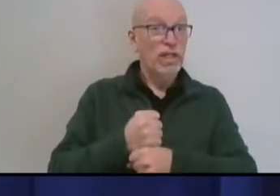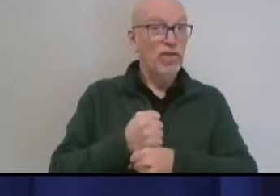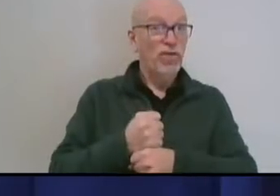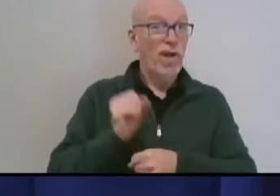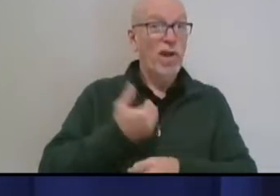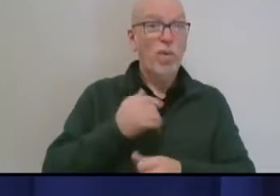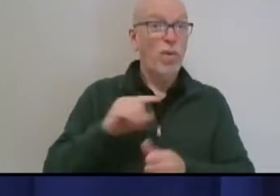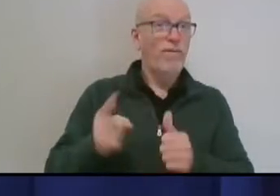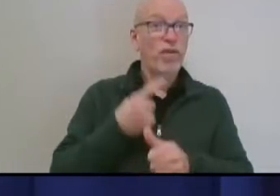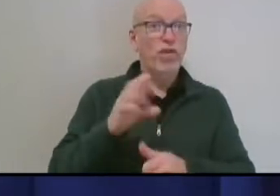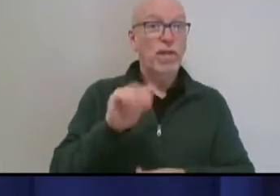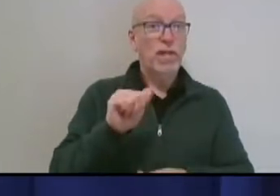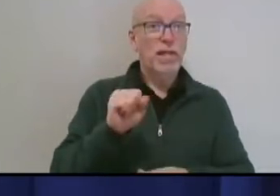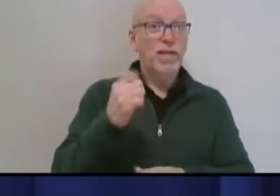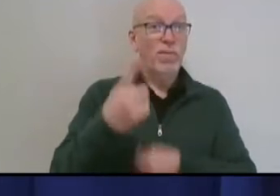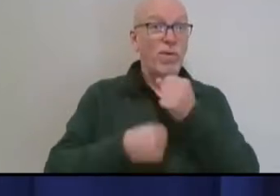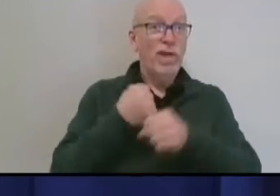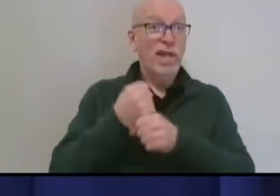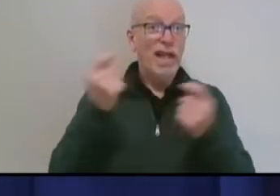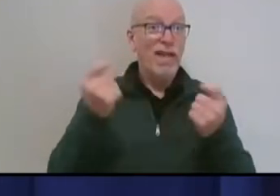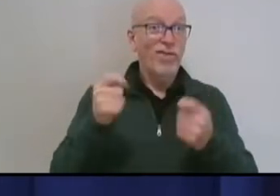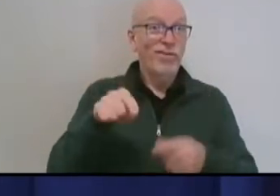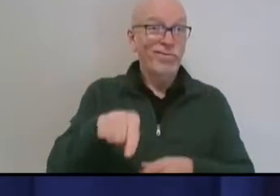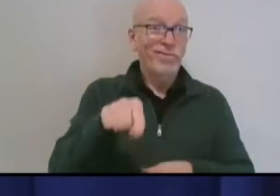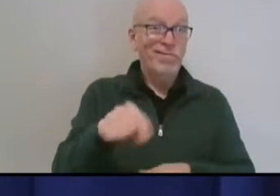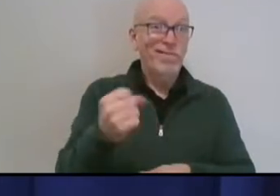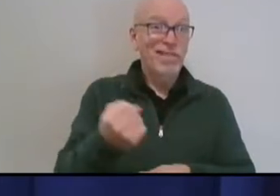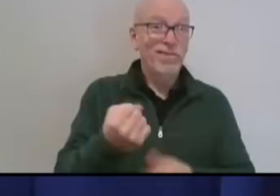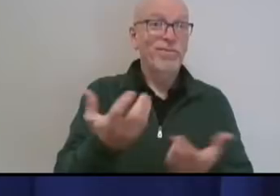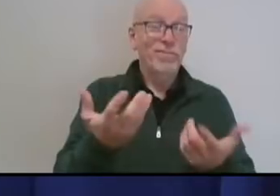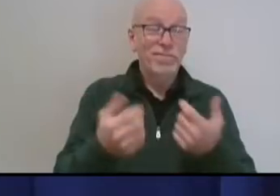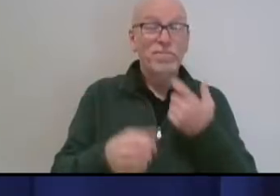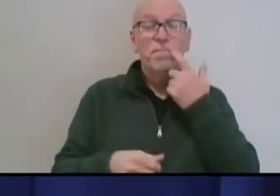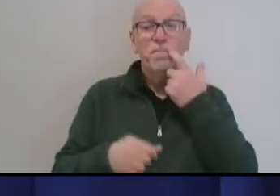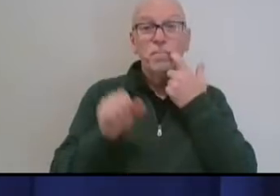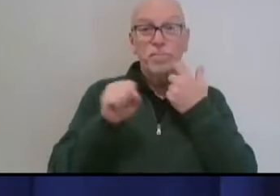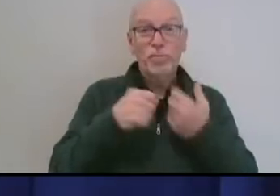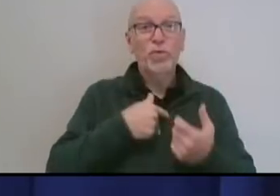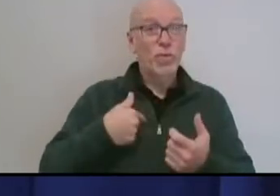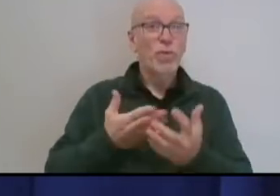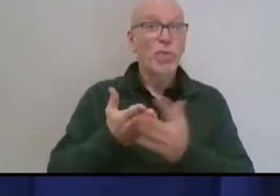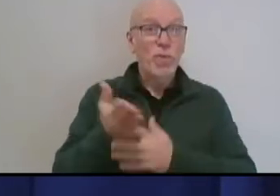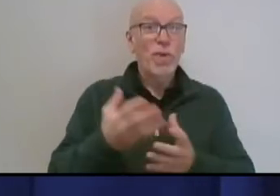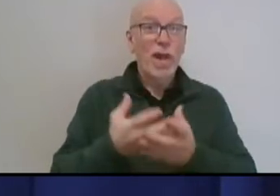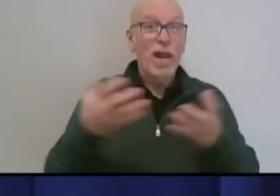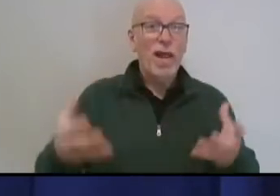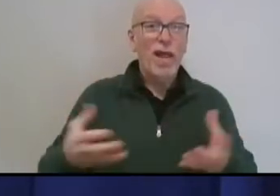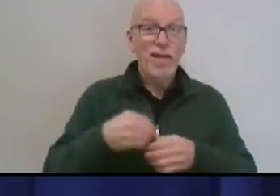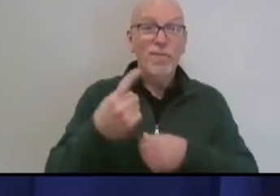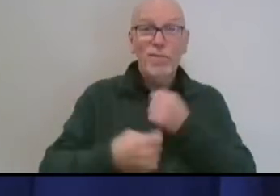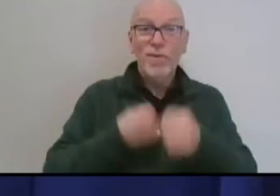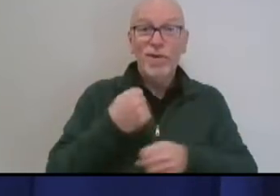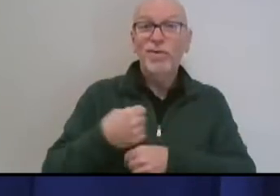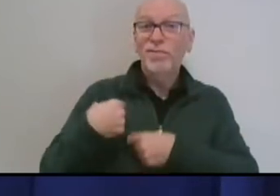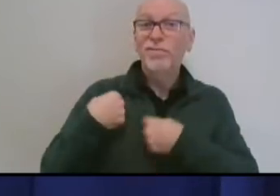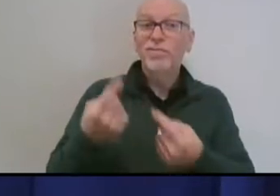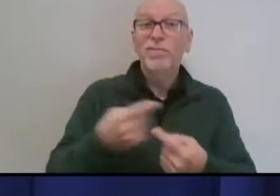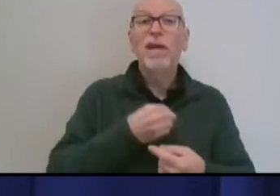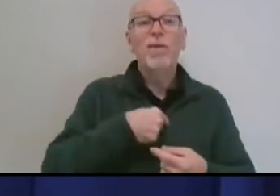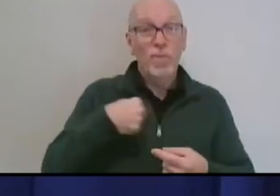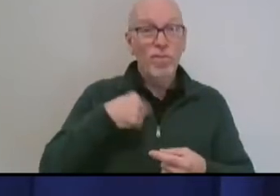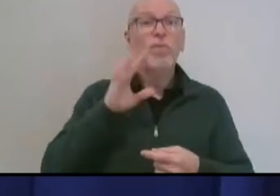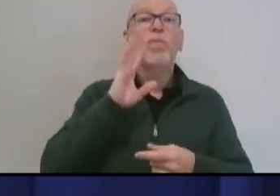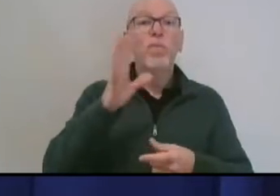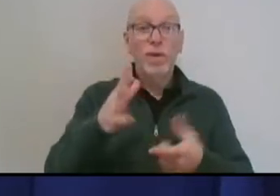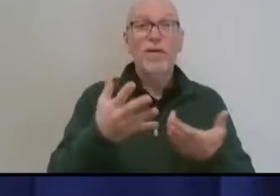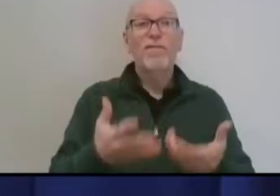reported case. And so, yes, we have been through a lot together, and we're going to get out of this